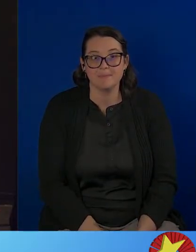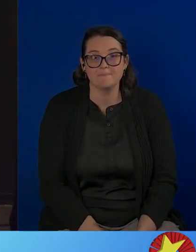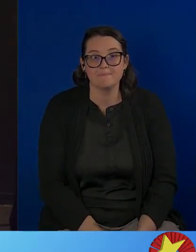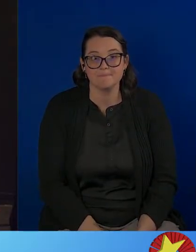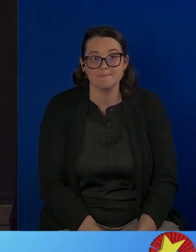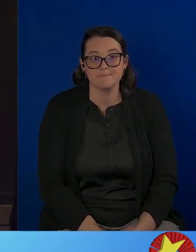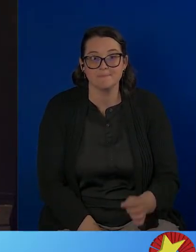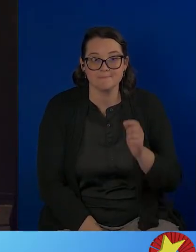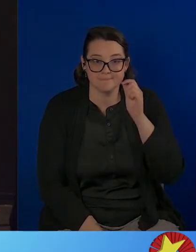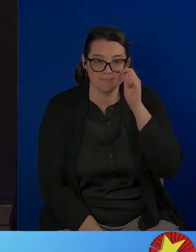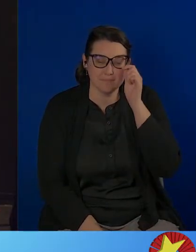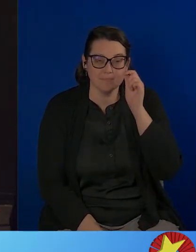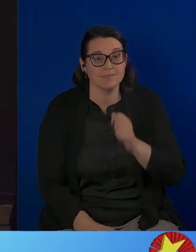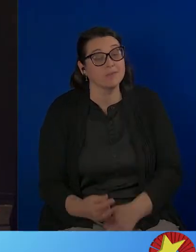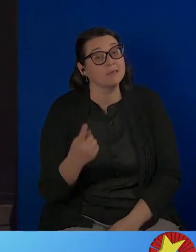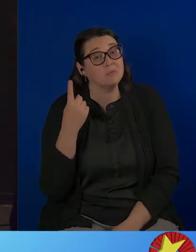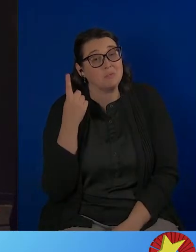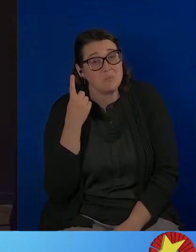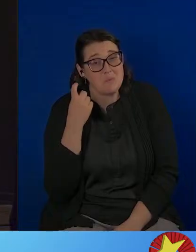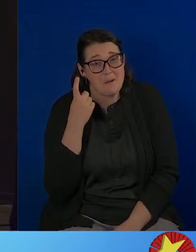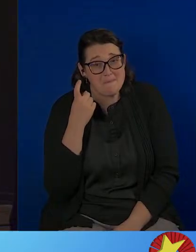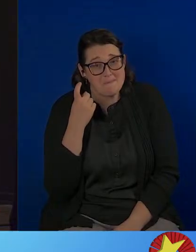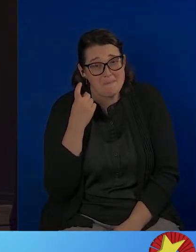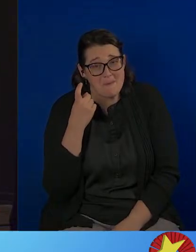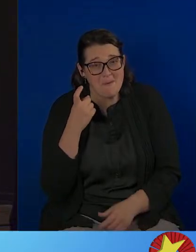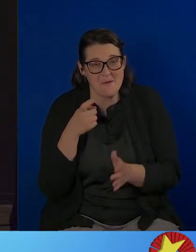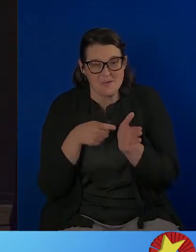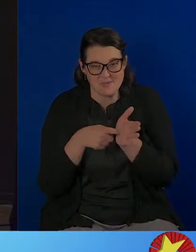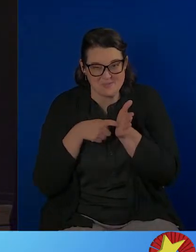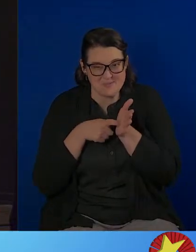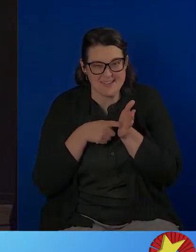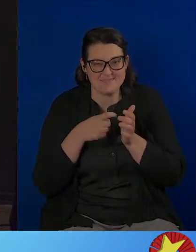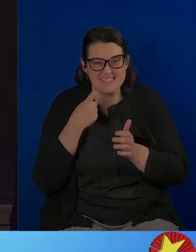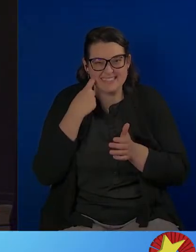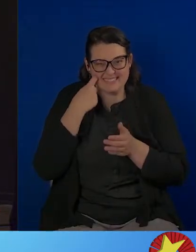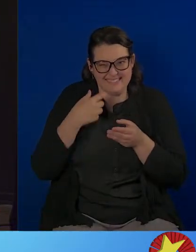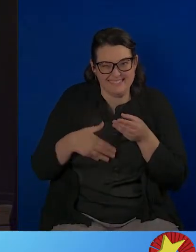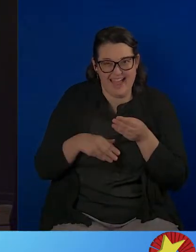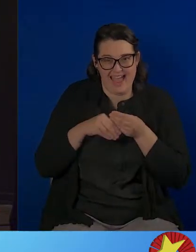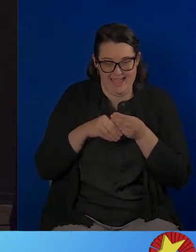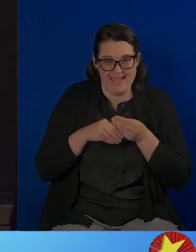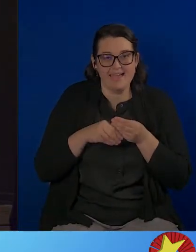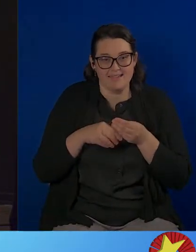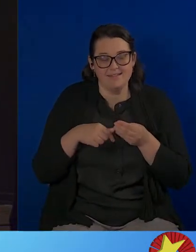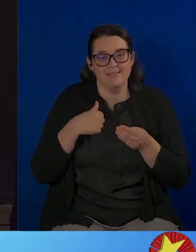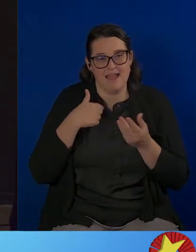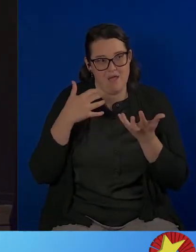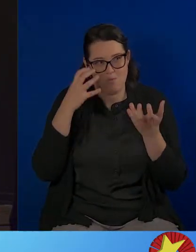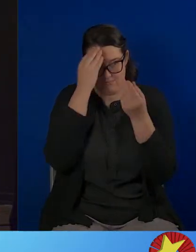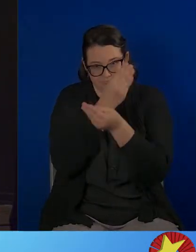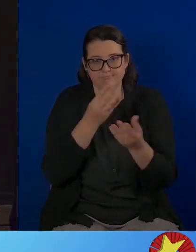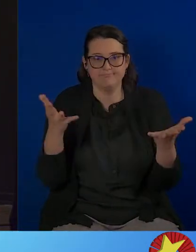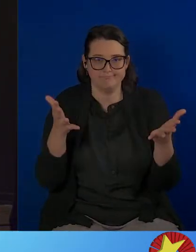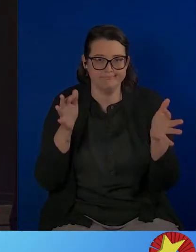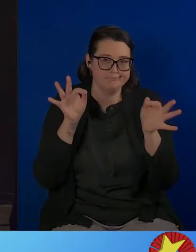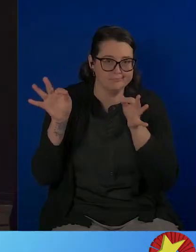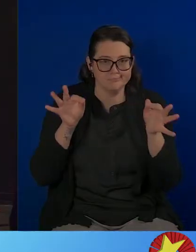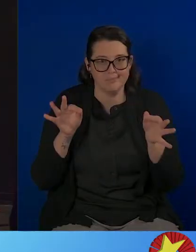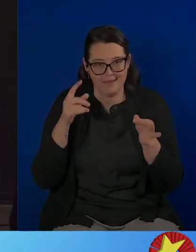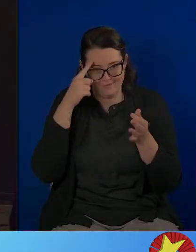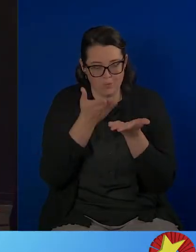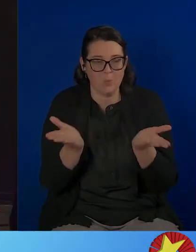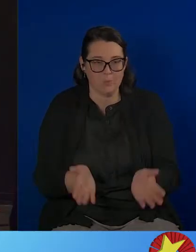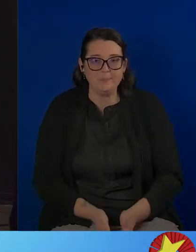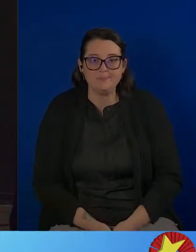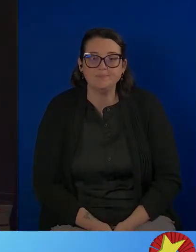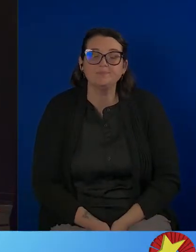We do have one more requirement that was recently added that I wanted to let you know about. You may